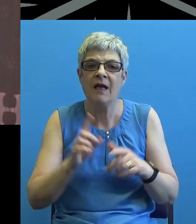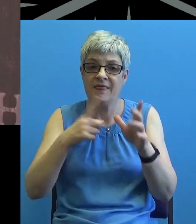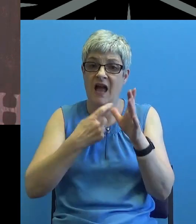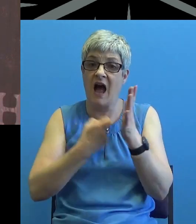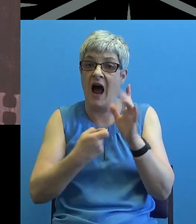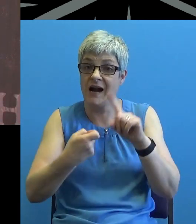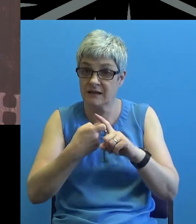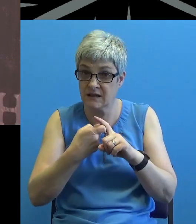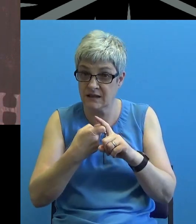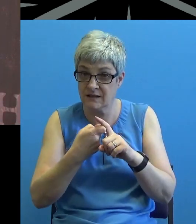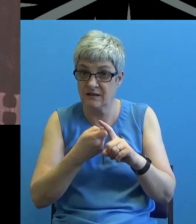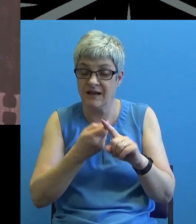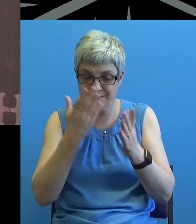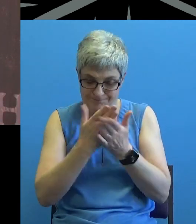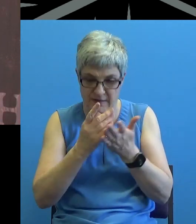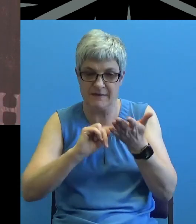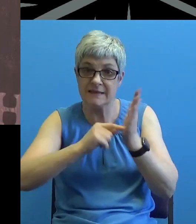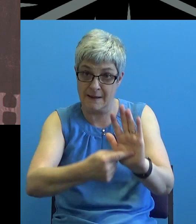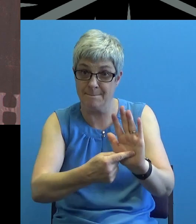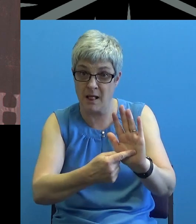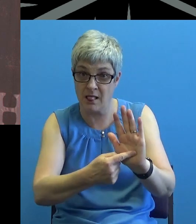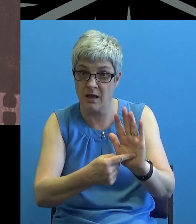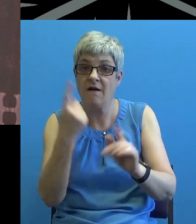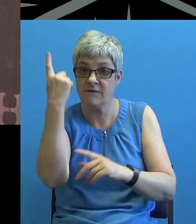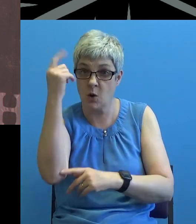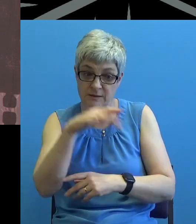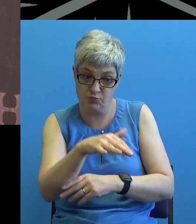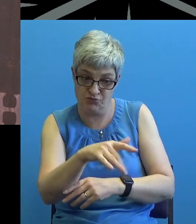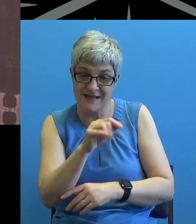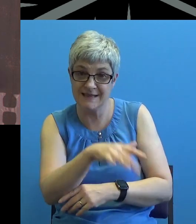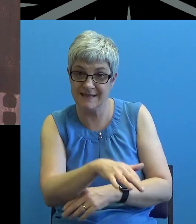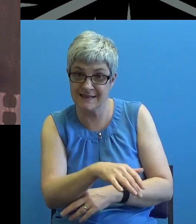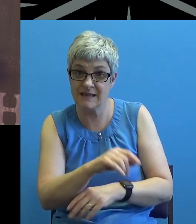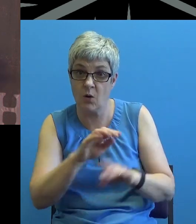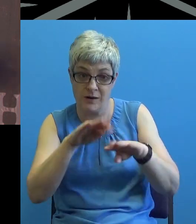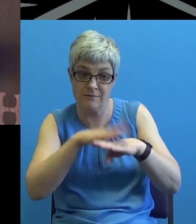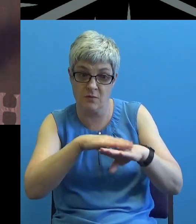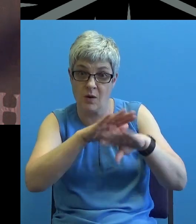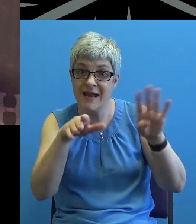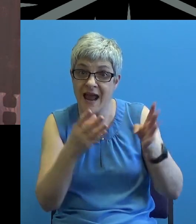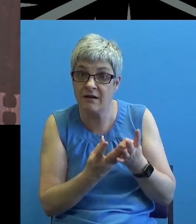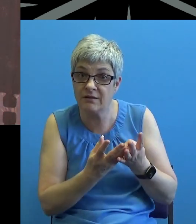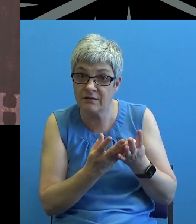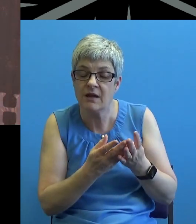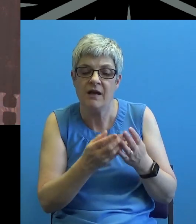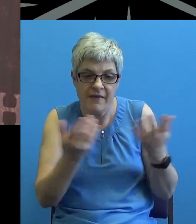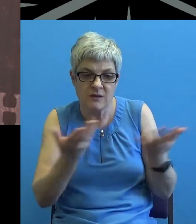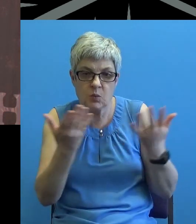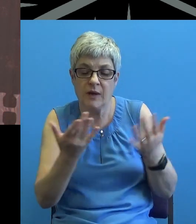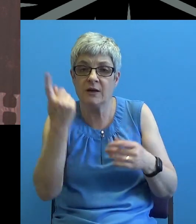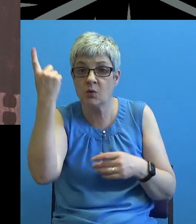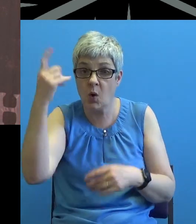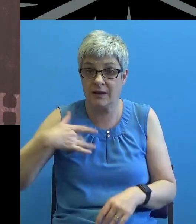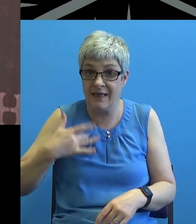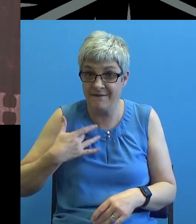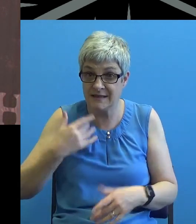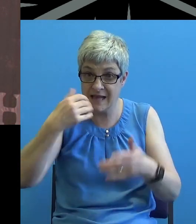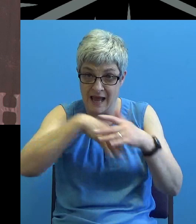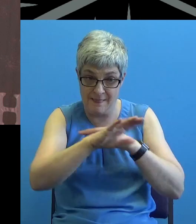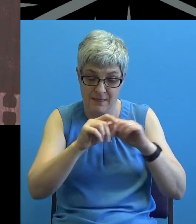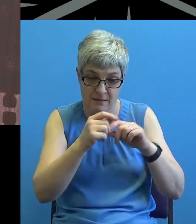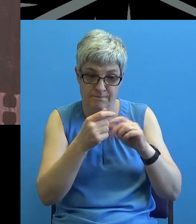the veritable symbol of God's presence on earth. The ark is where God's presence dwelled amongst his